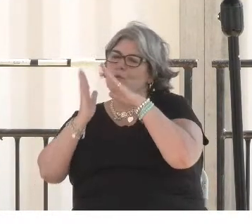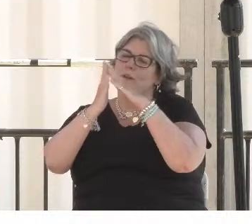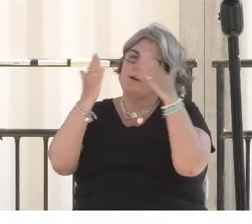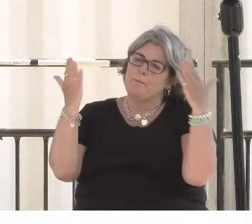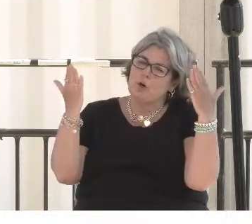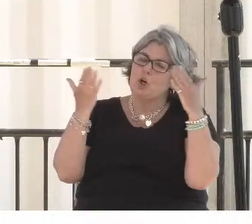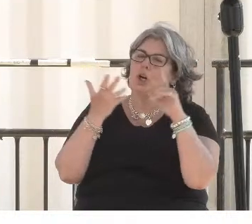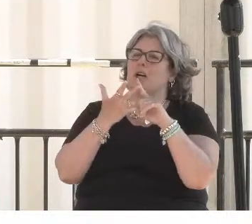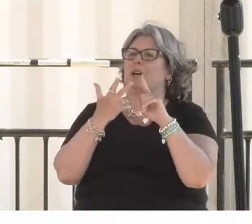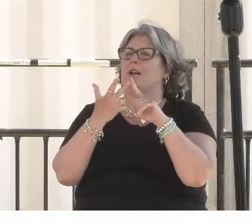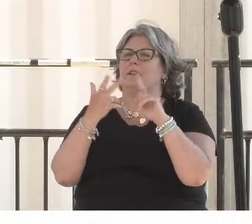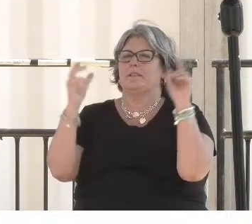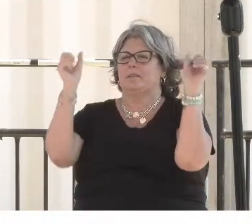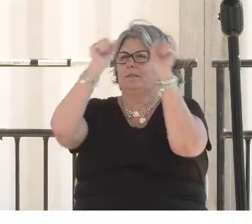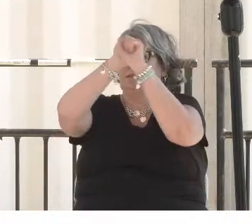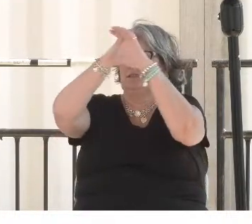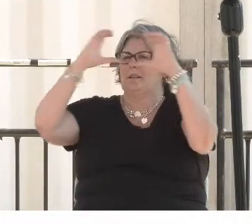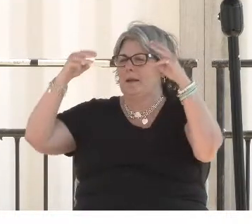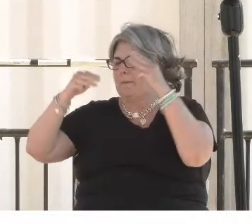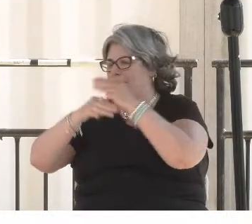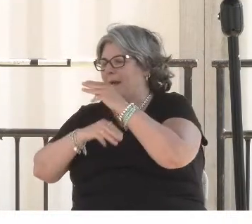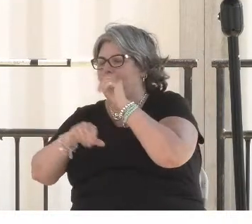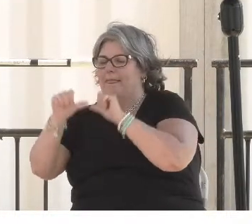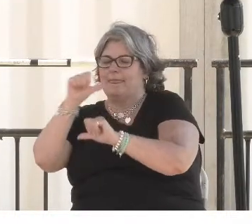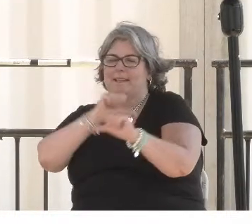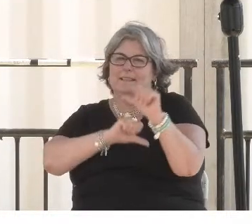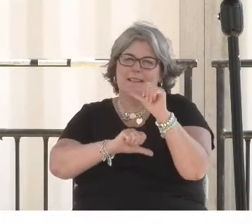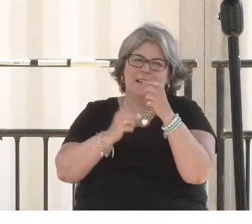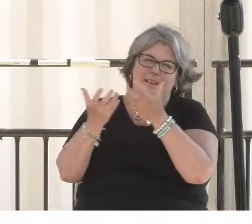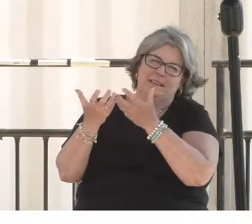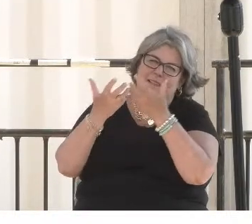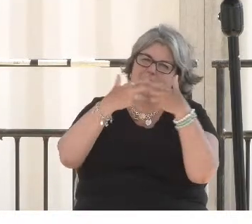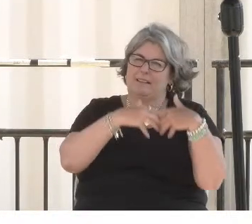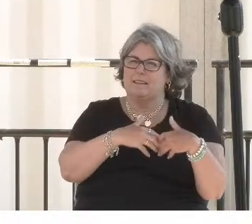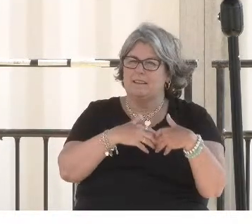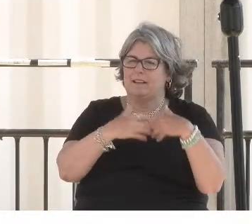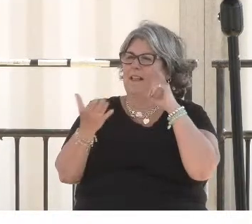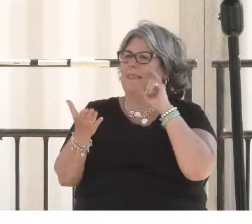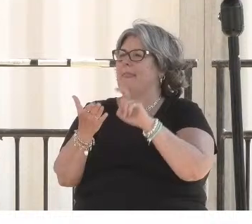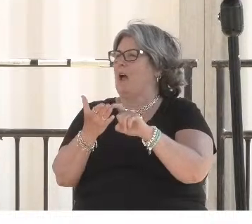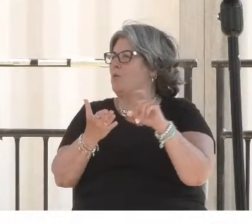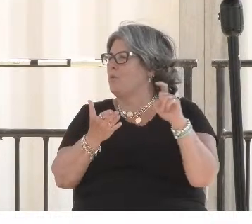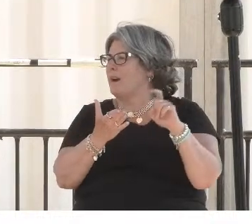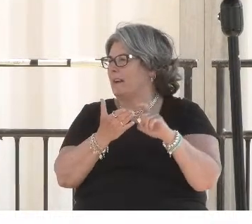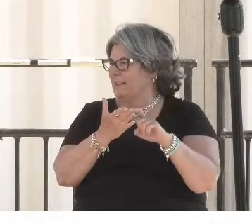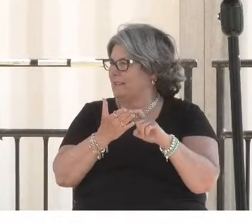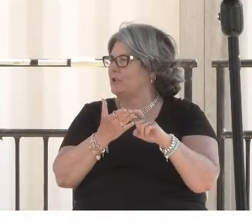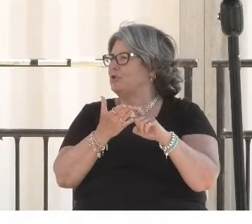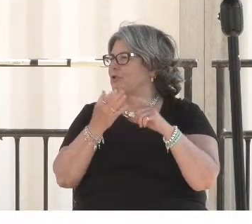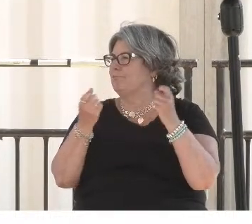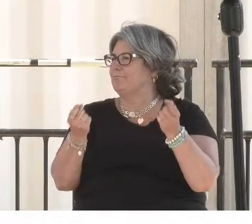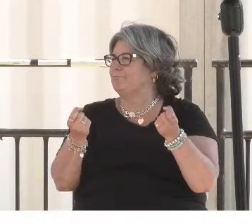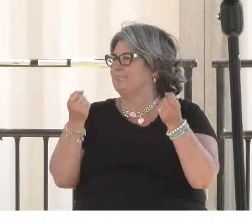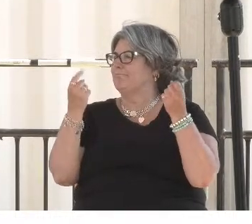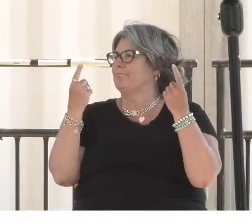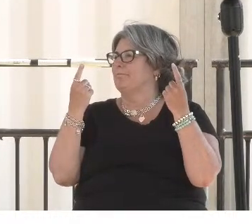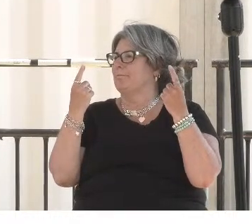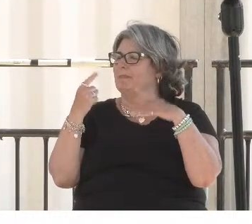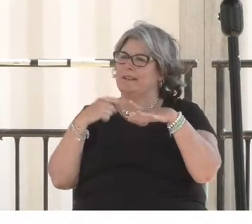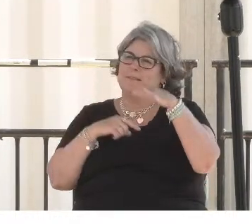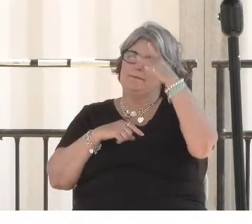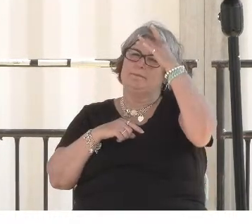math and science to storytelling that makes that sort of recognition land in a way that burns memories